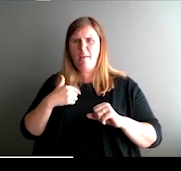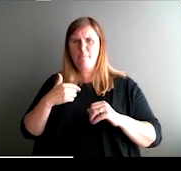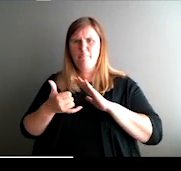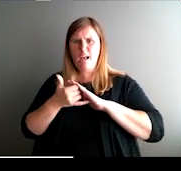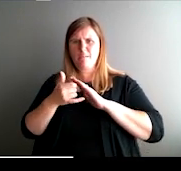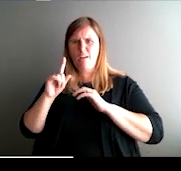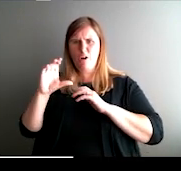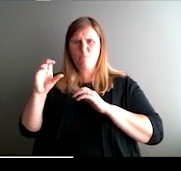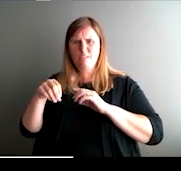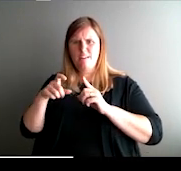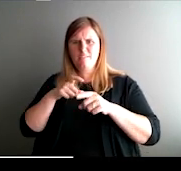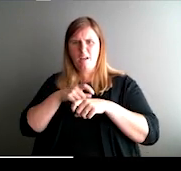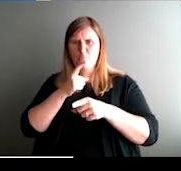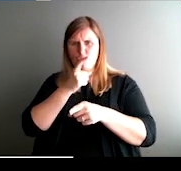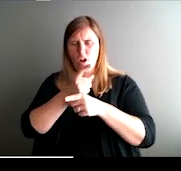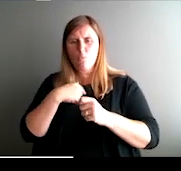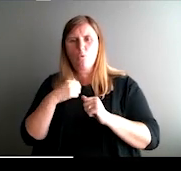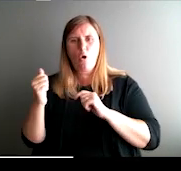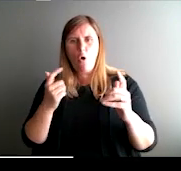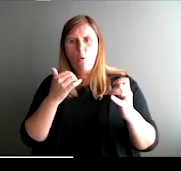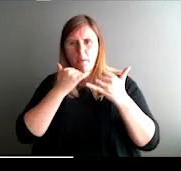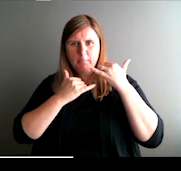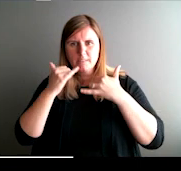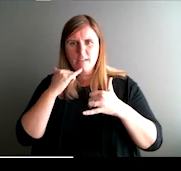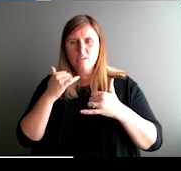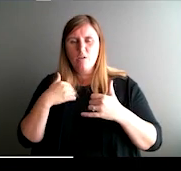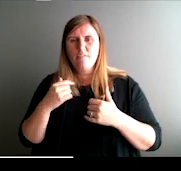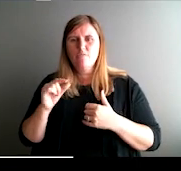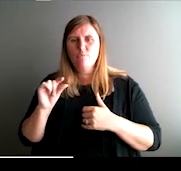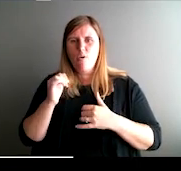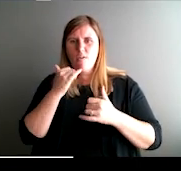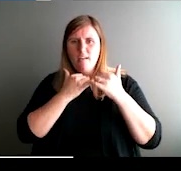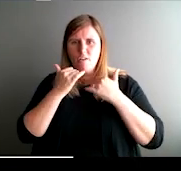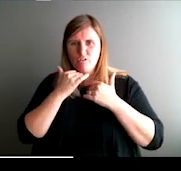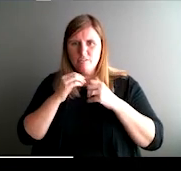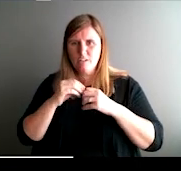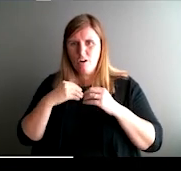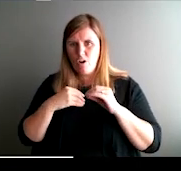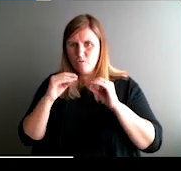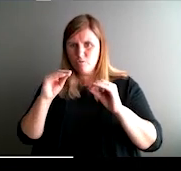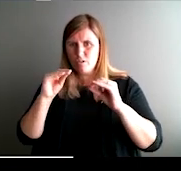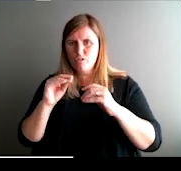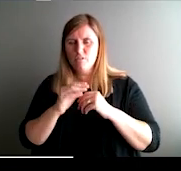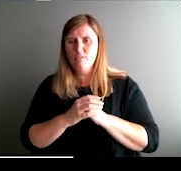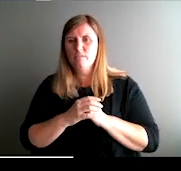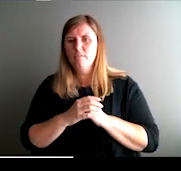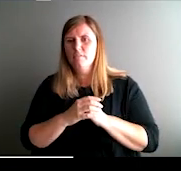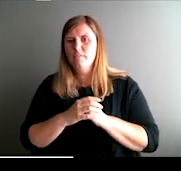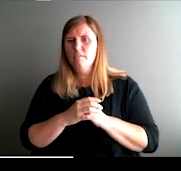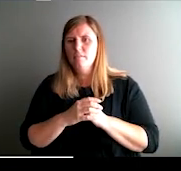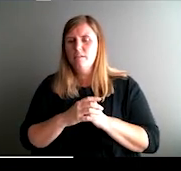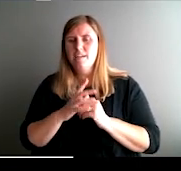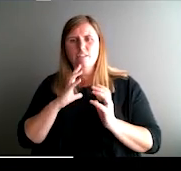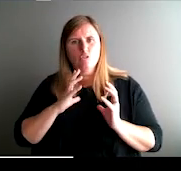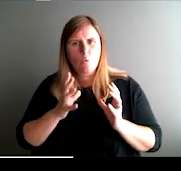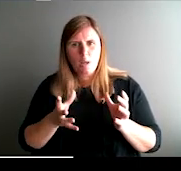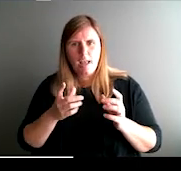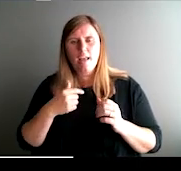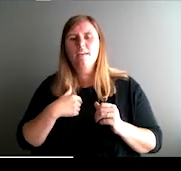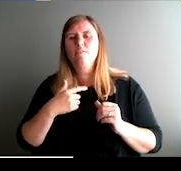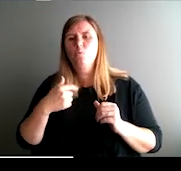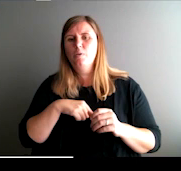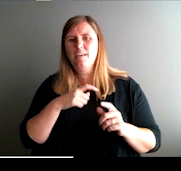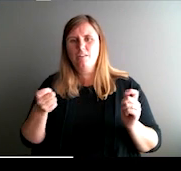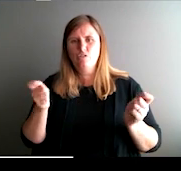time correctly. We all make mistakes. We all make small errors in our instruction, and it's okay because we can change